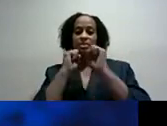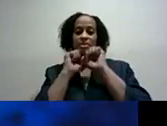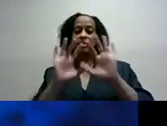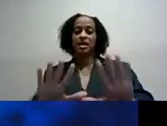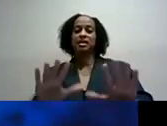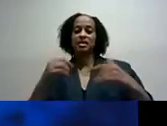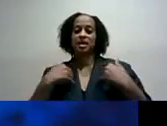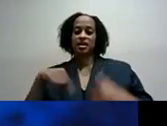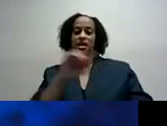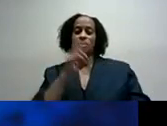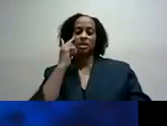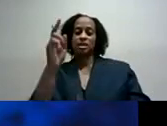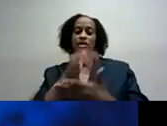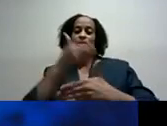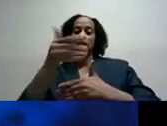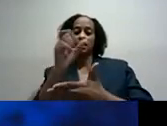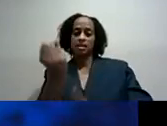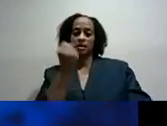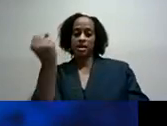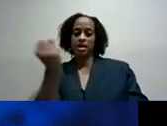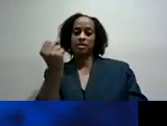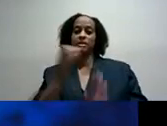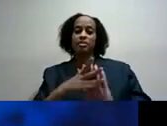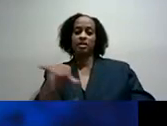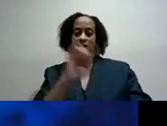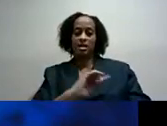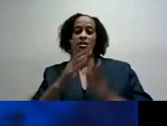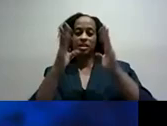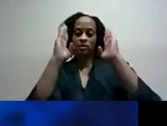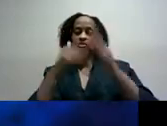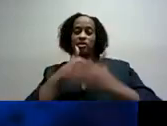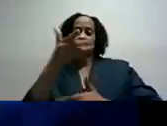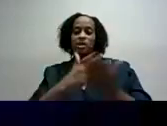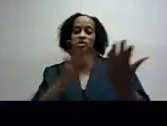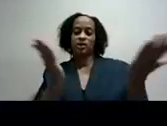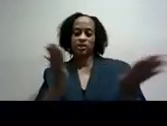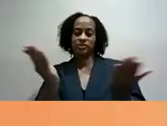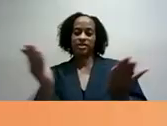we'll see you next Sabbath at 10 a.m. Please stay tuned for the next portion of our service.